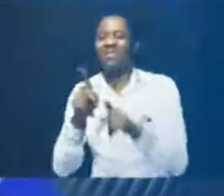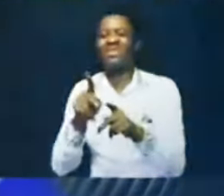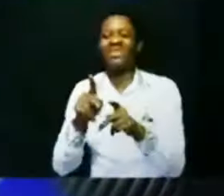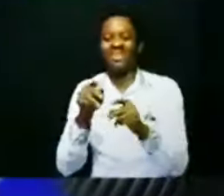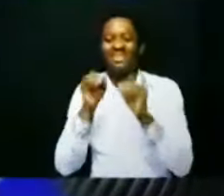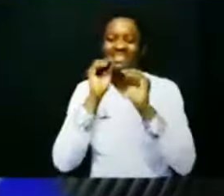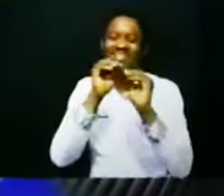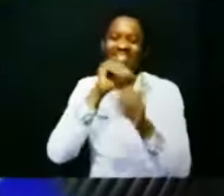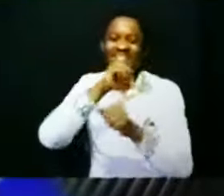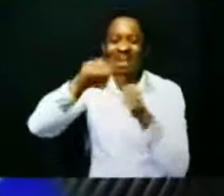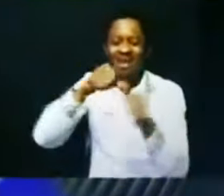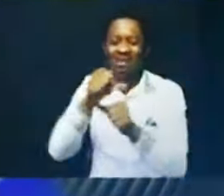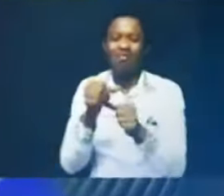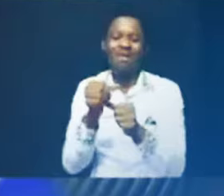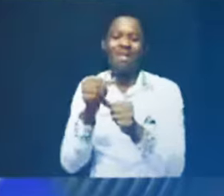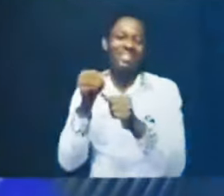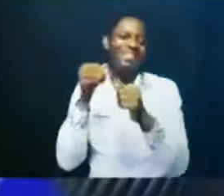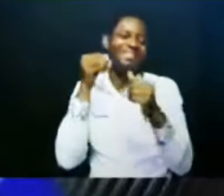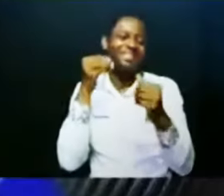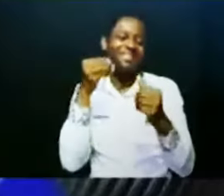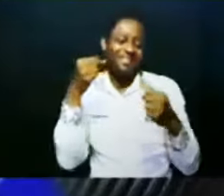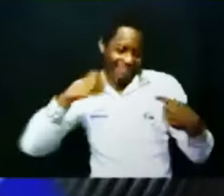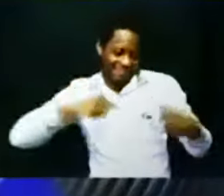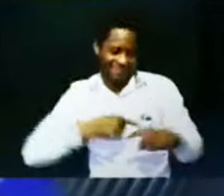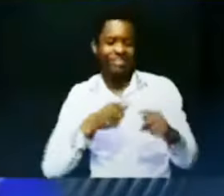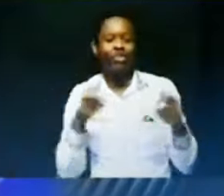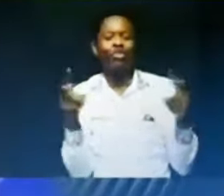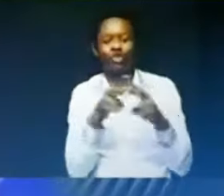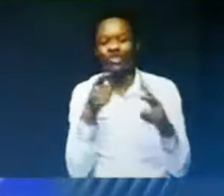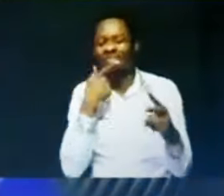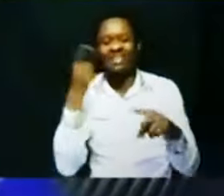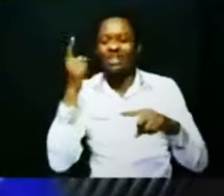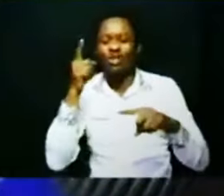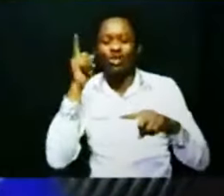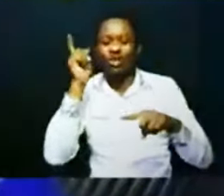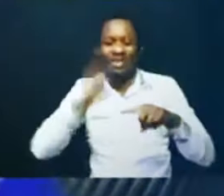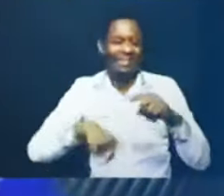and bitterness. Yes. Oh,